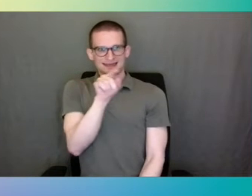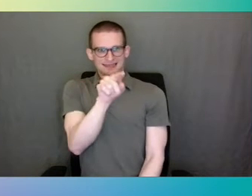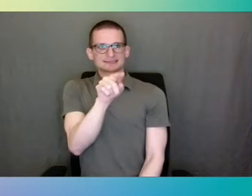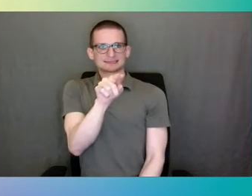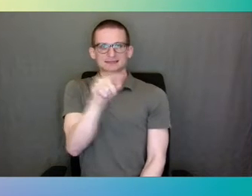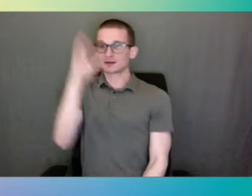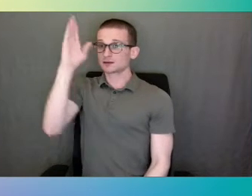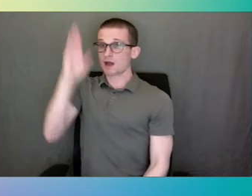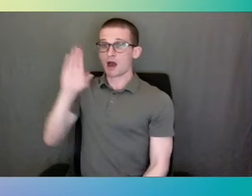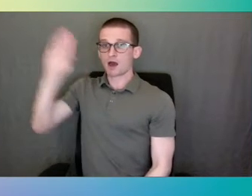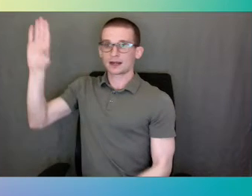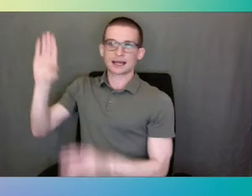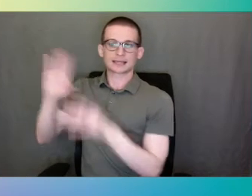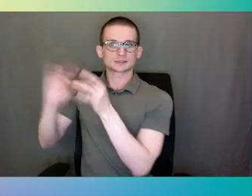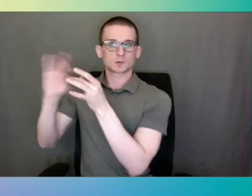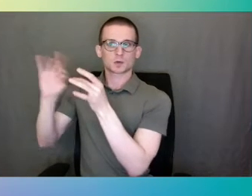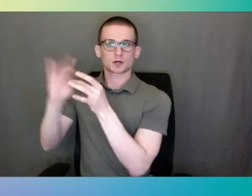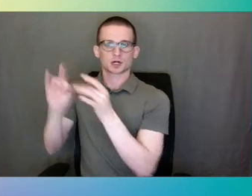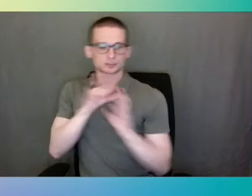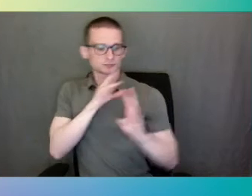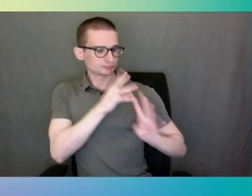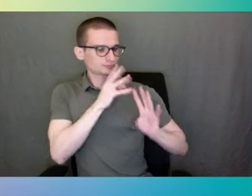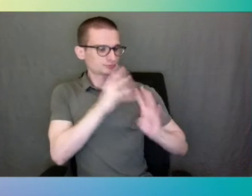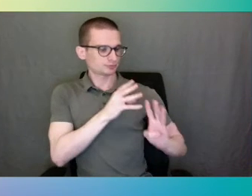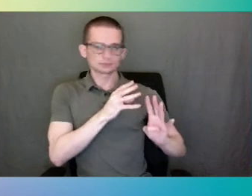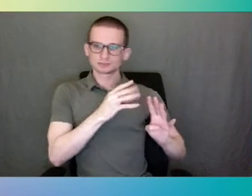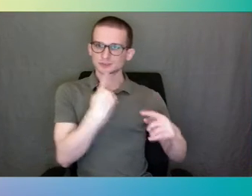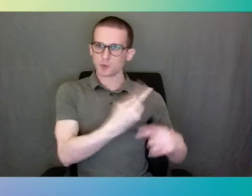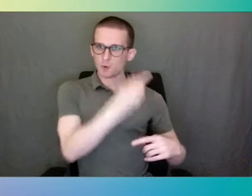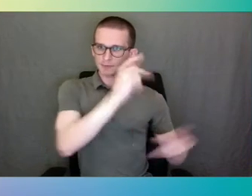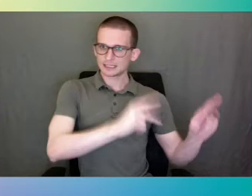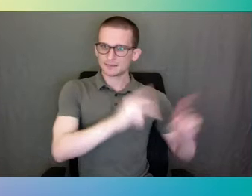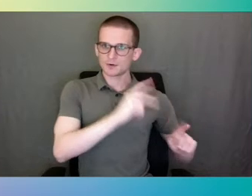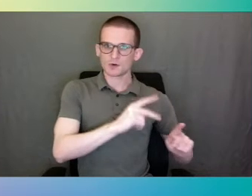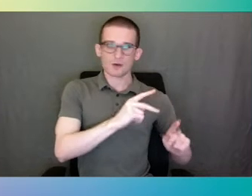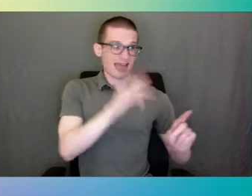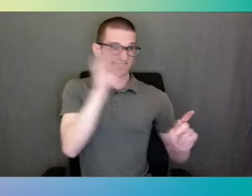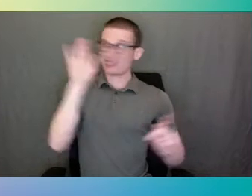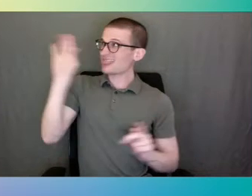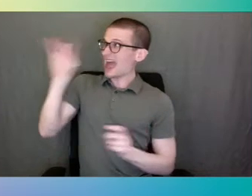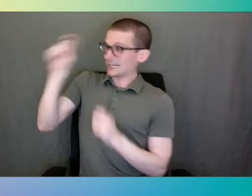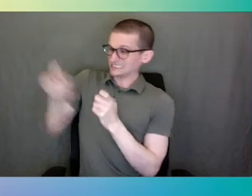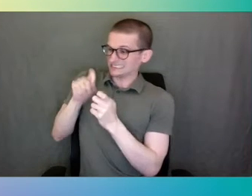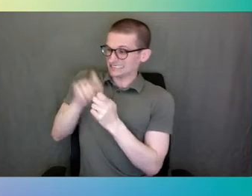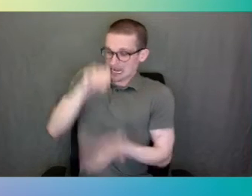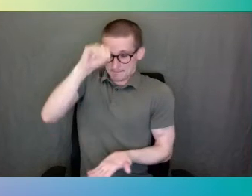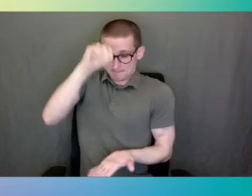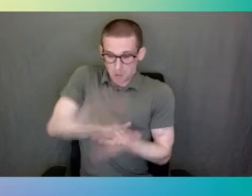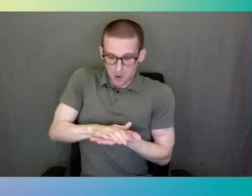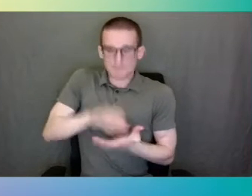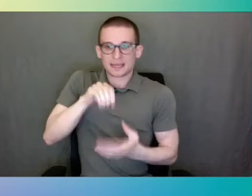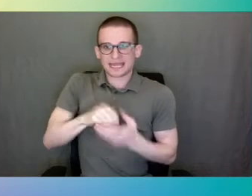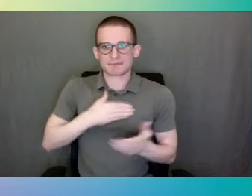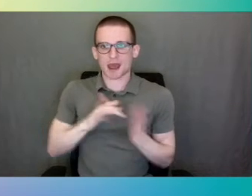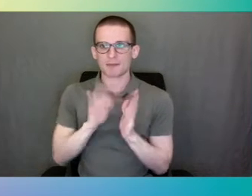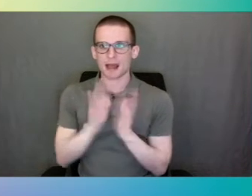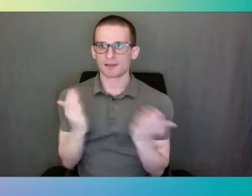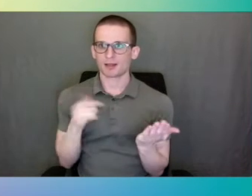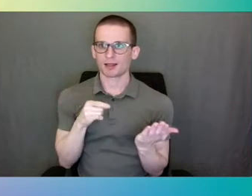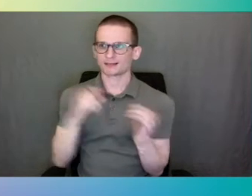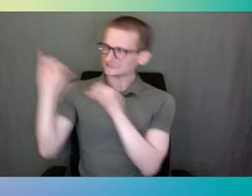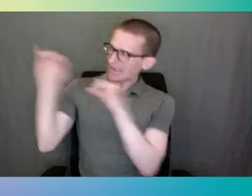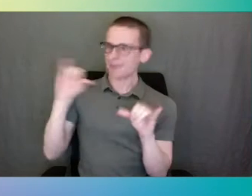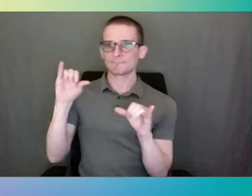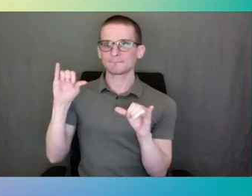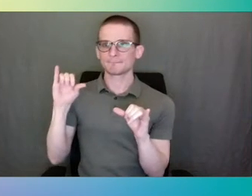man, and that's what I have in my Bible sitting in my dresser. So this becomes problematic when people leave out